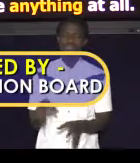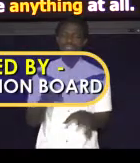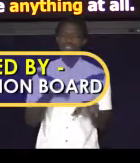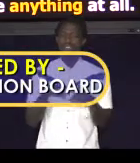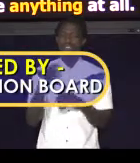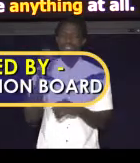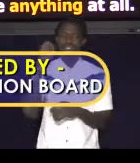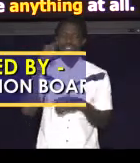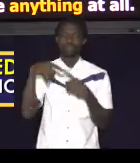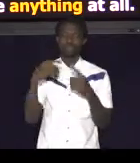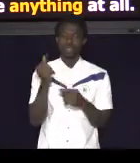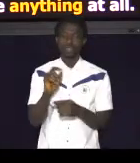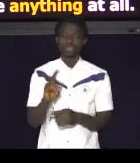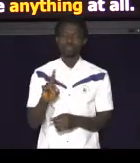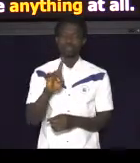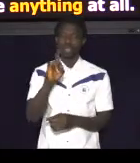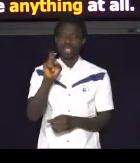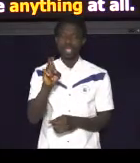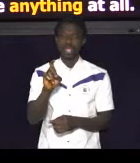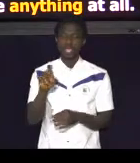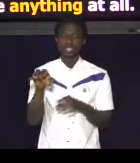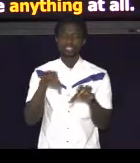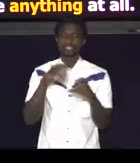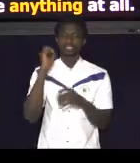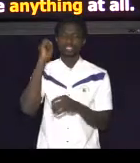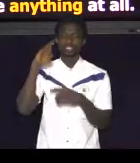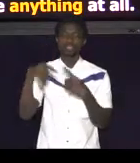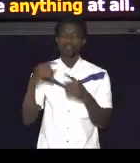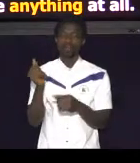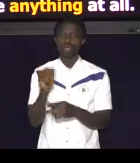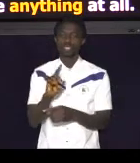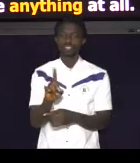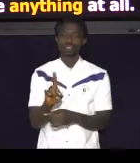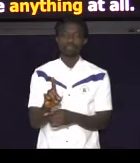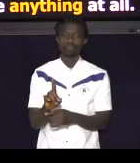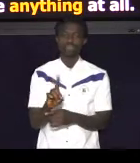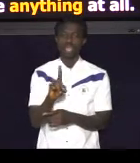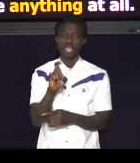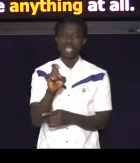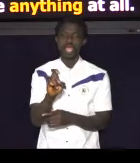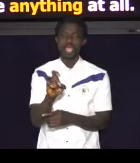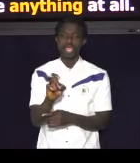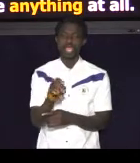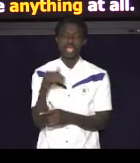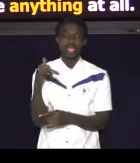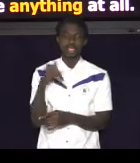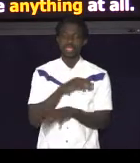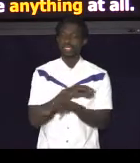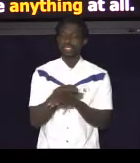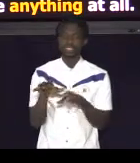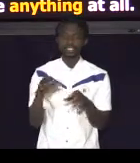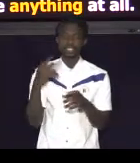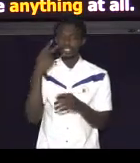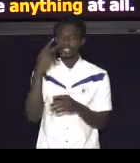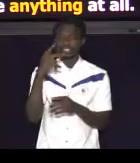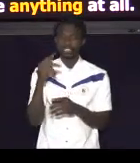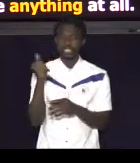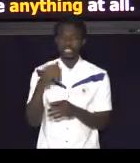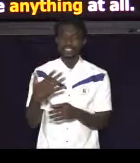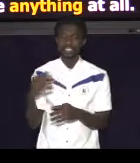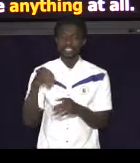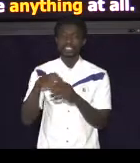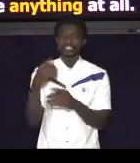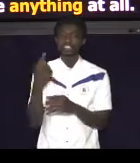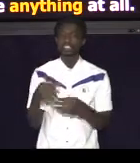he go anywhere? Did he go anywhere? They didn't see anything in the